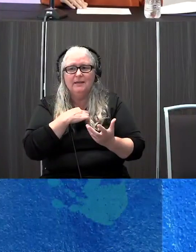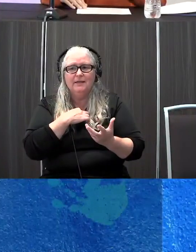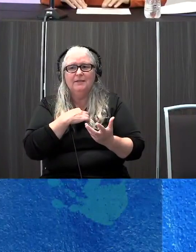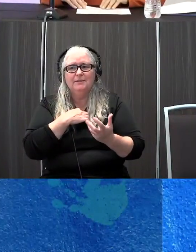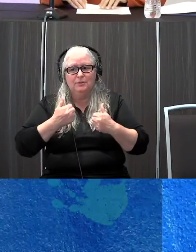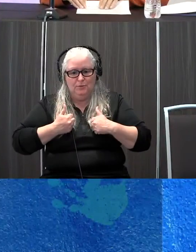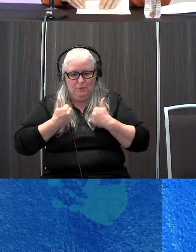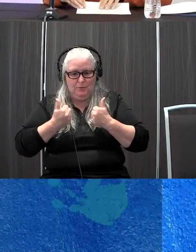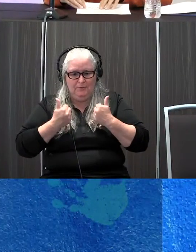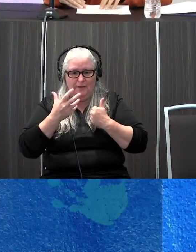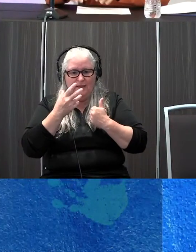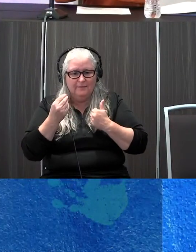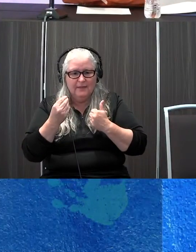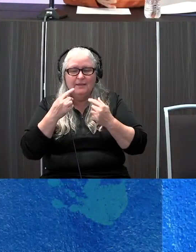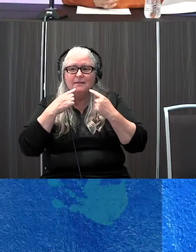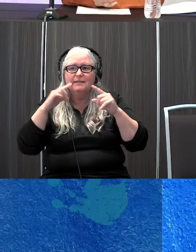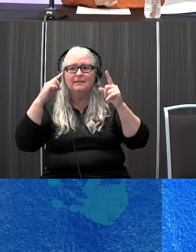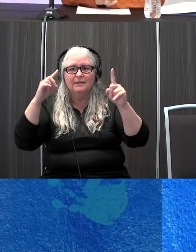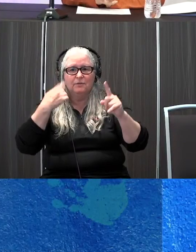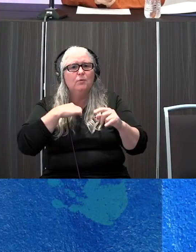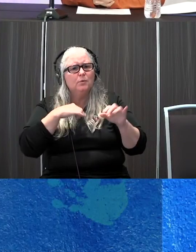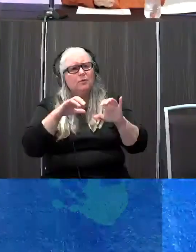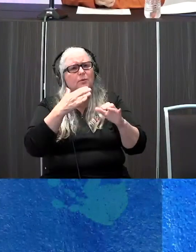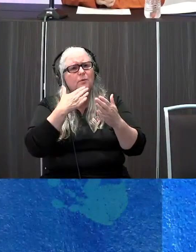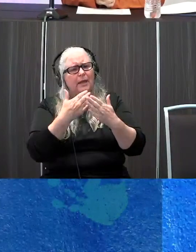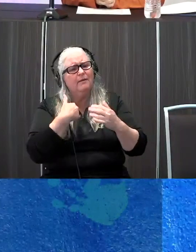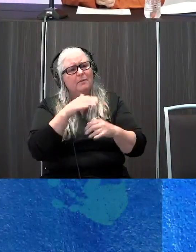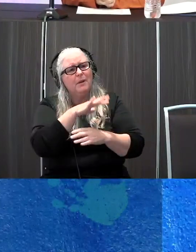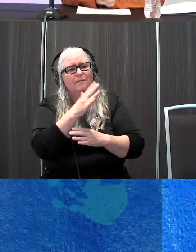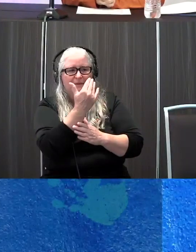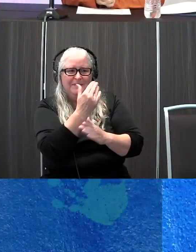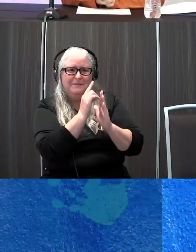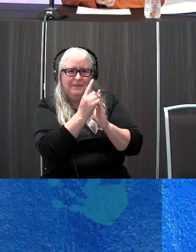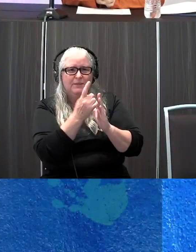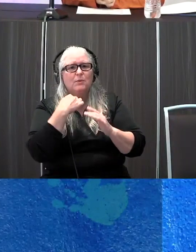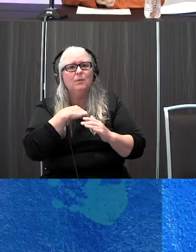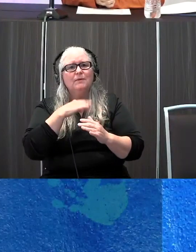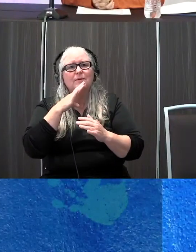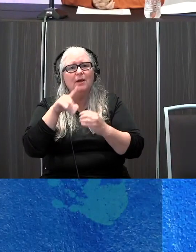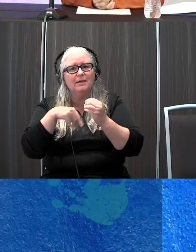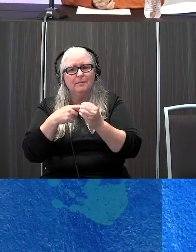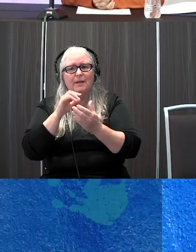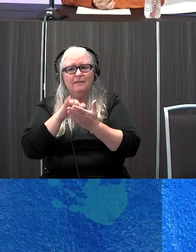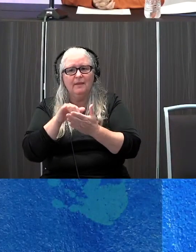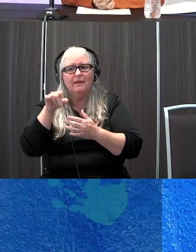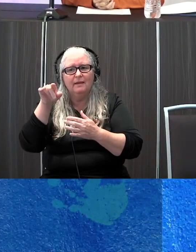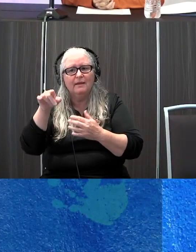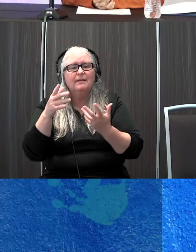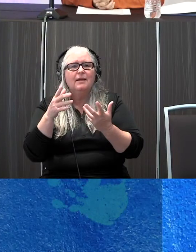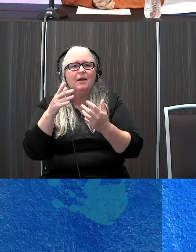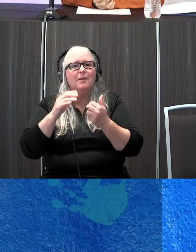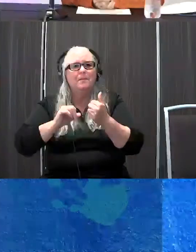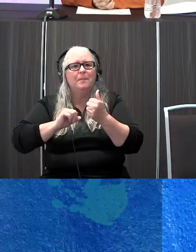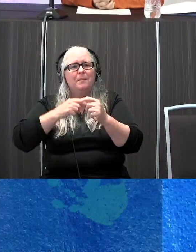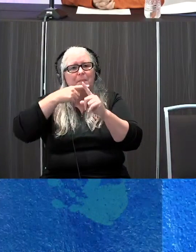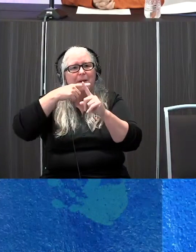we're doing pretty good. We're about 15 minutes. Okay. I So think we've talked about this. Positive behavior supports fits right into